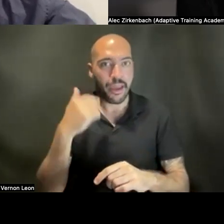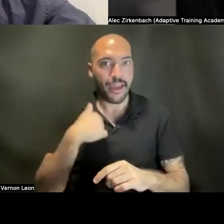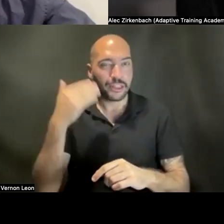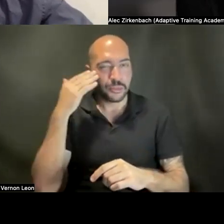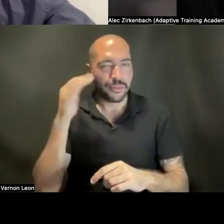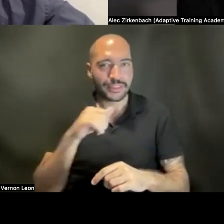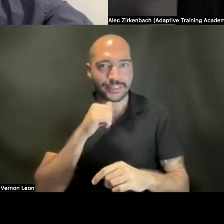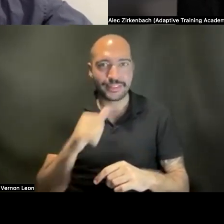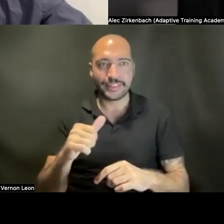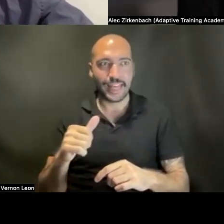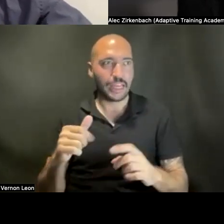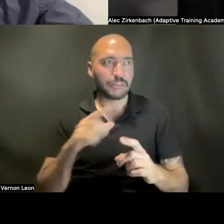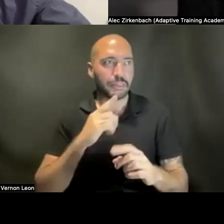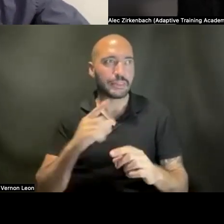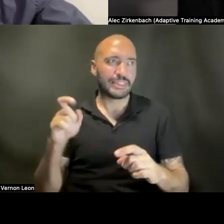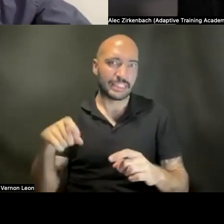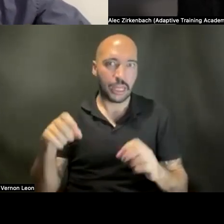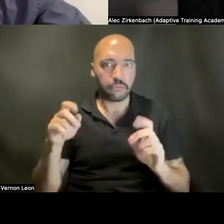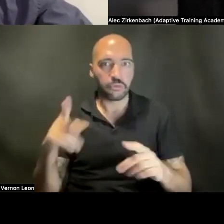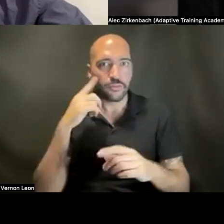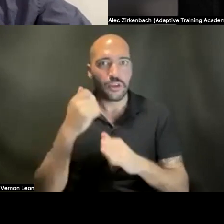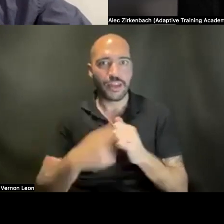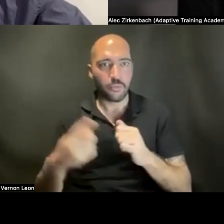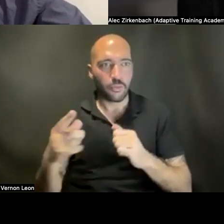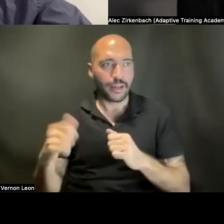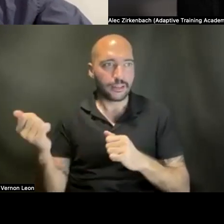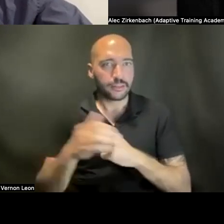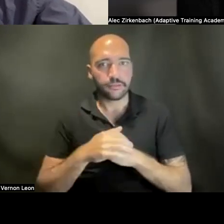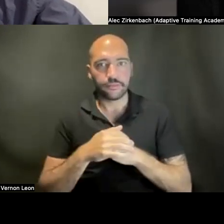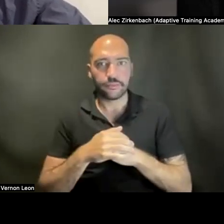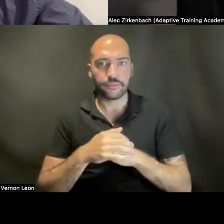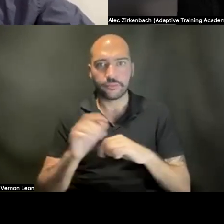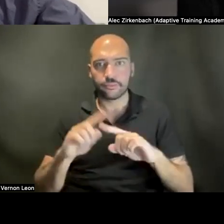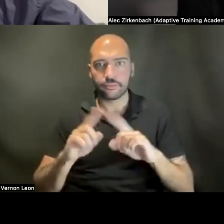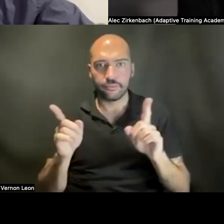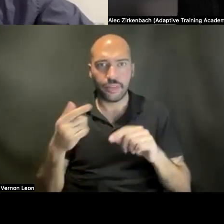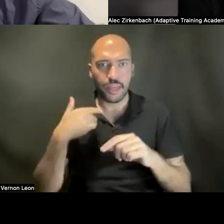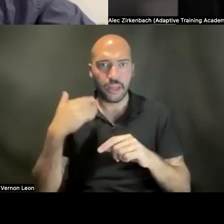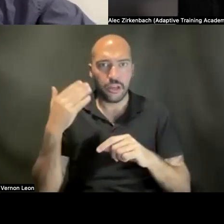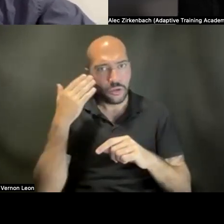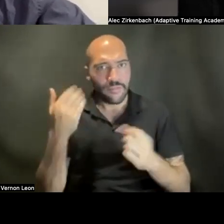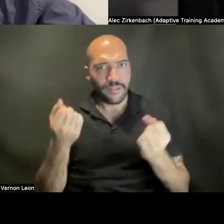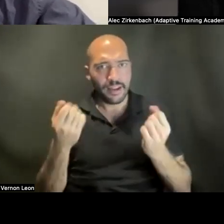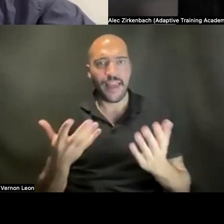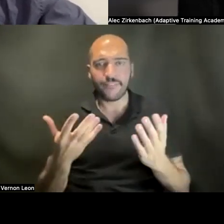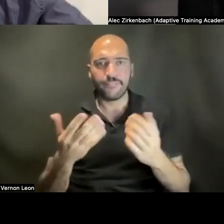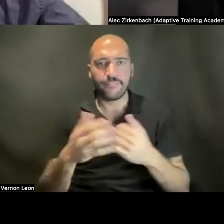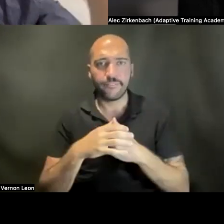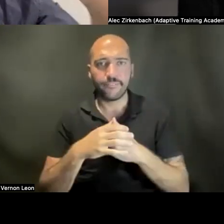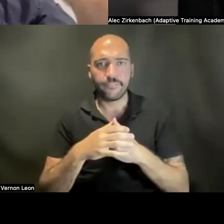necessarily an opportunity for everyone else, but I know there are a lot of